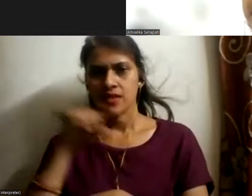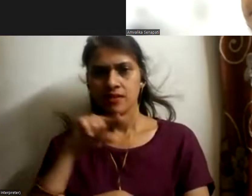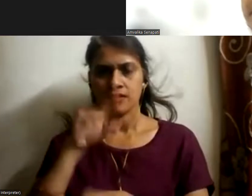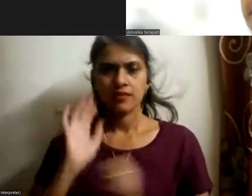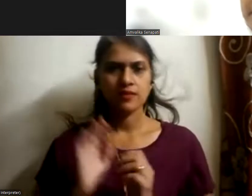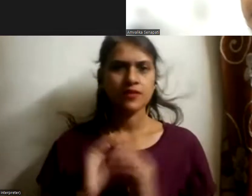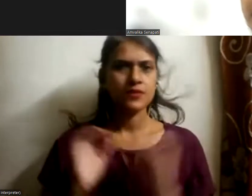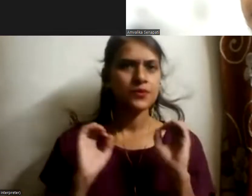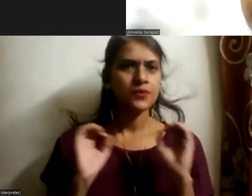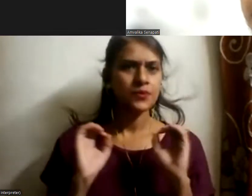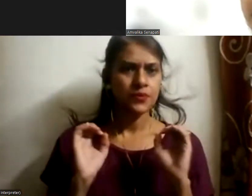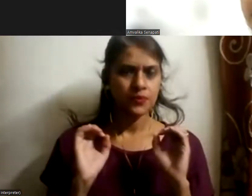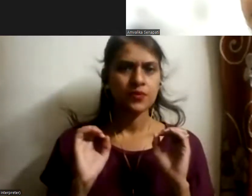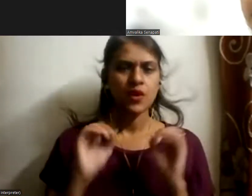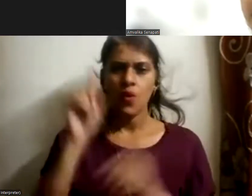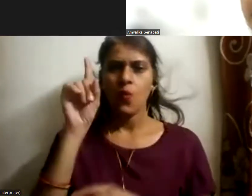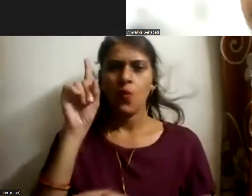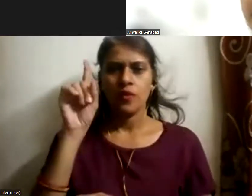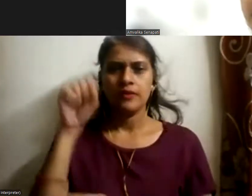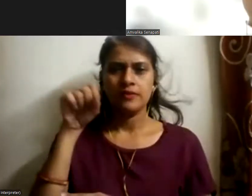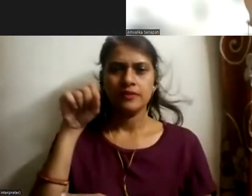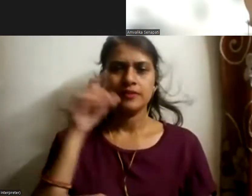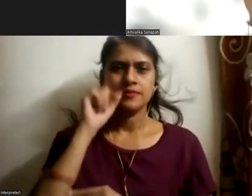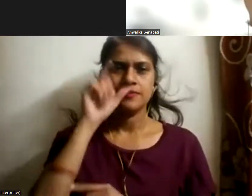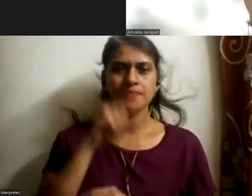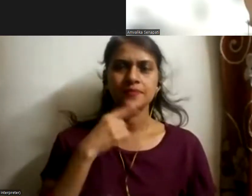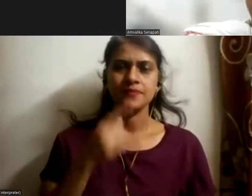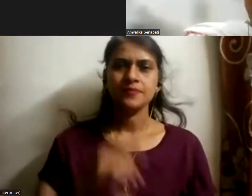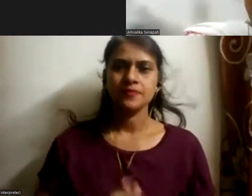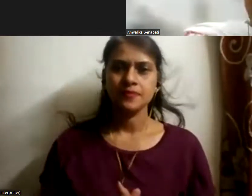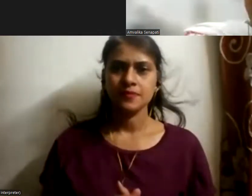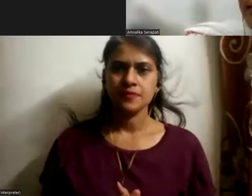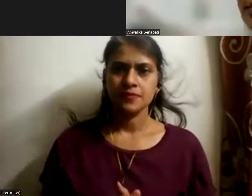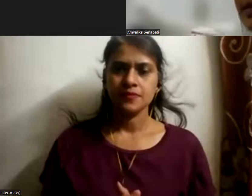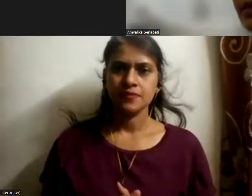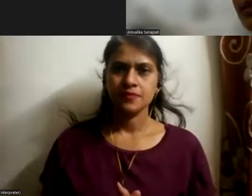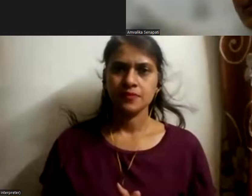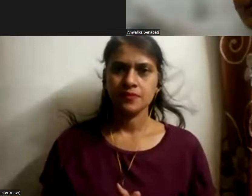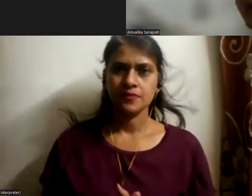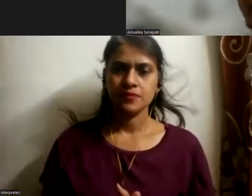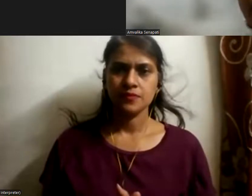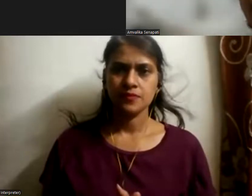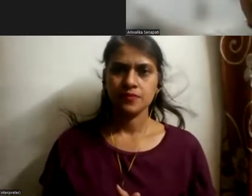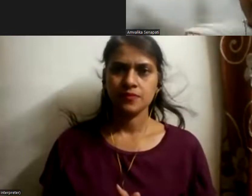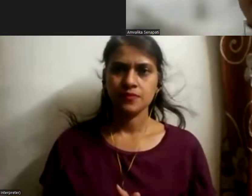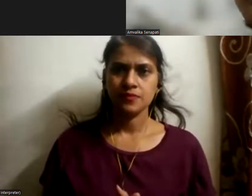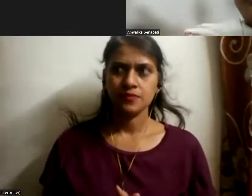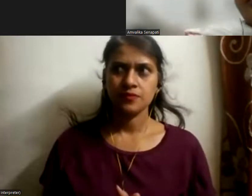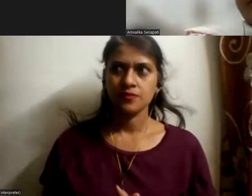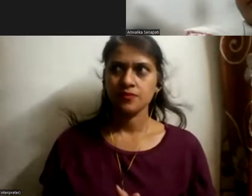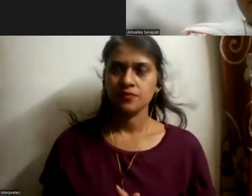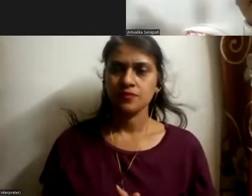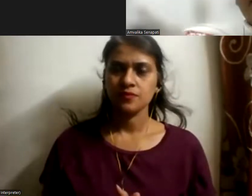Ma'am, I have once more. Ma'am, ma'am, I Yes, want to say please that go ahead. ma'am, in public